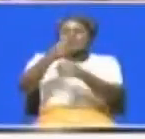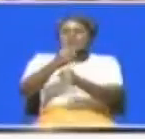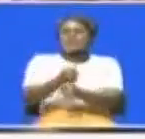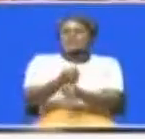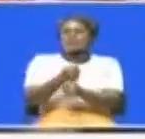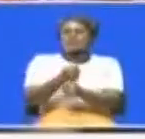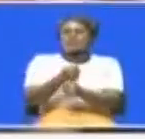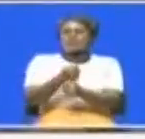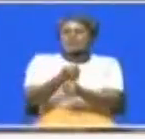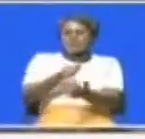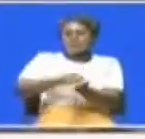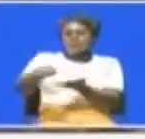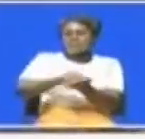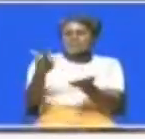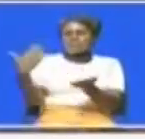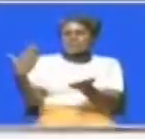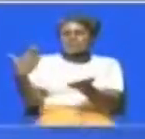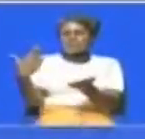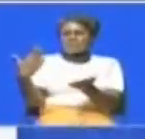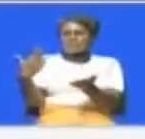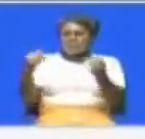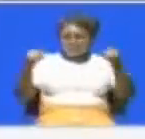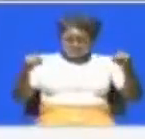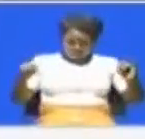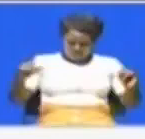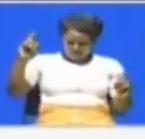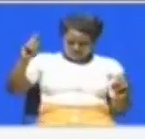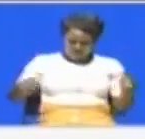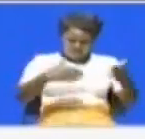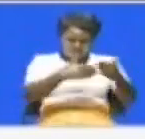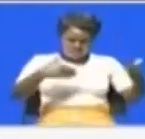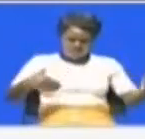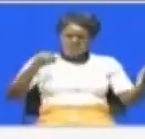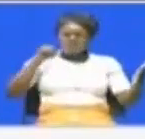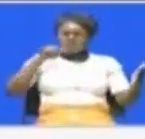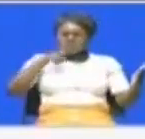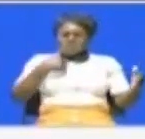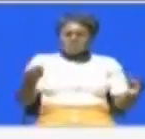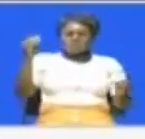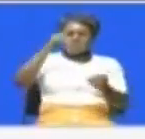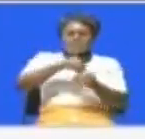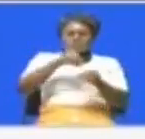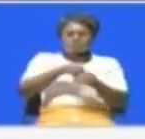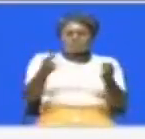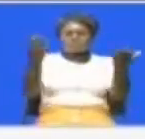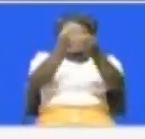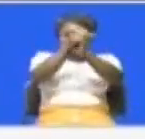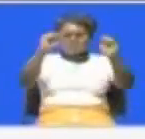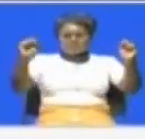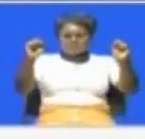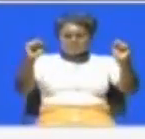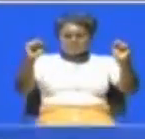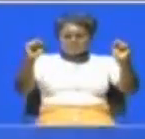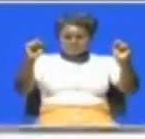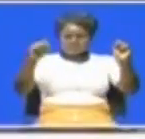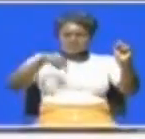print ballot papers. Which must be fulfilled before we go for a repeat presidential elections.